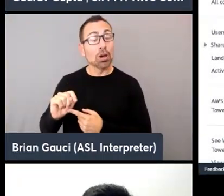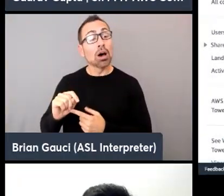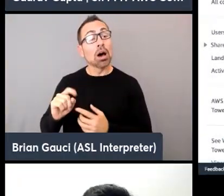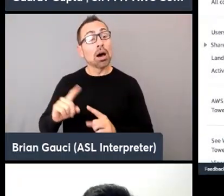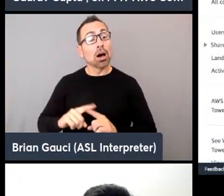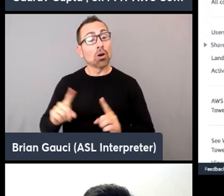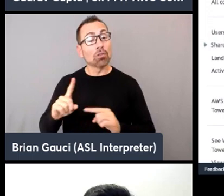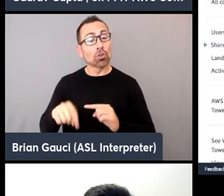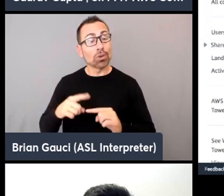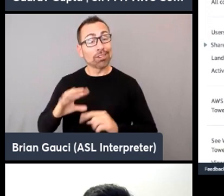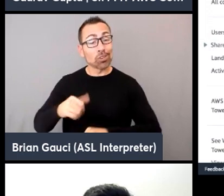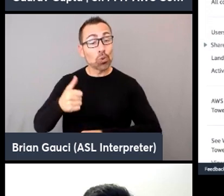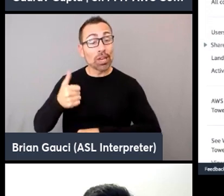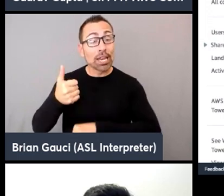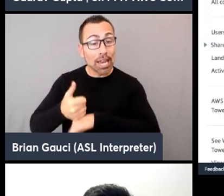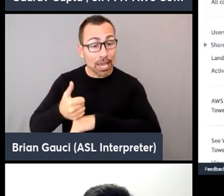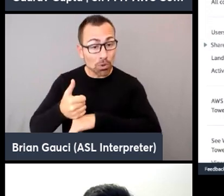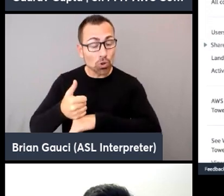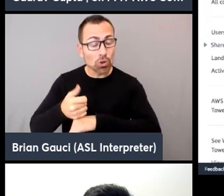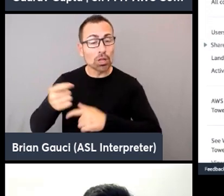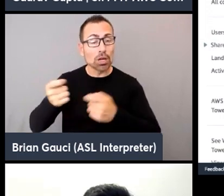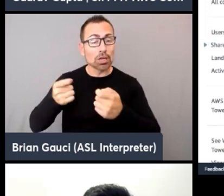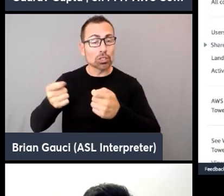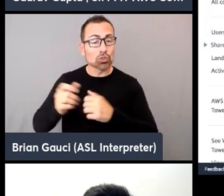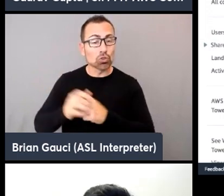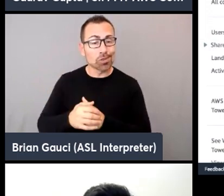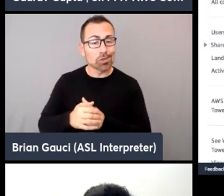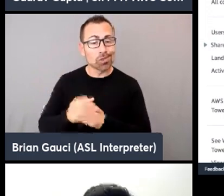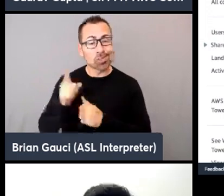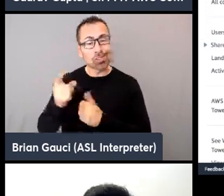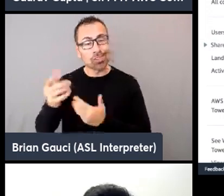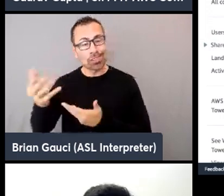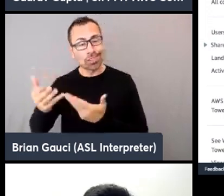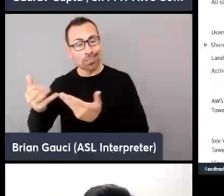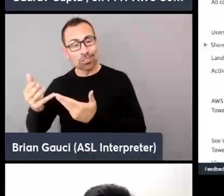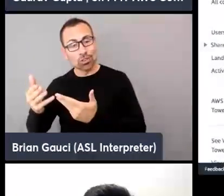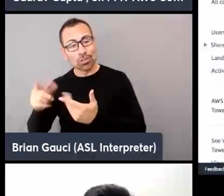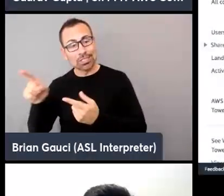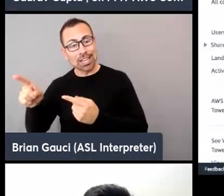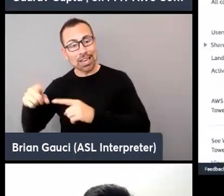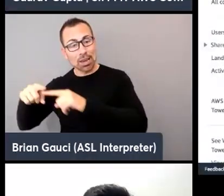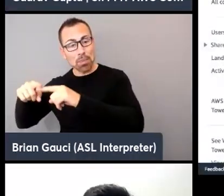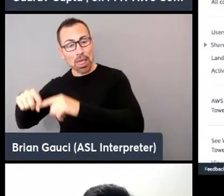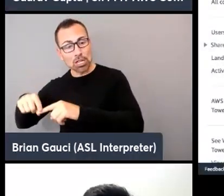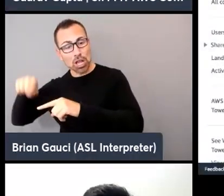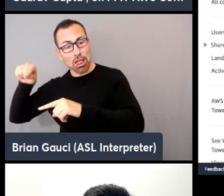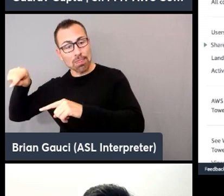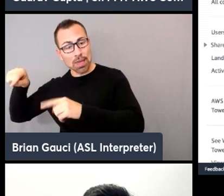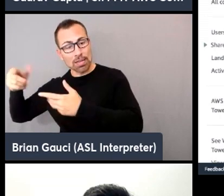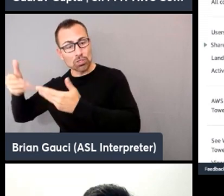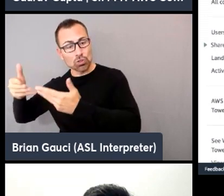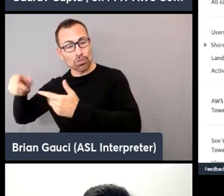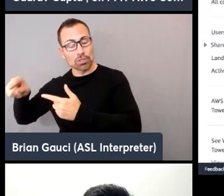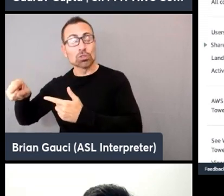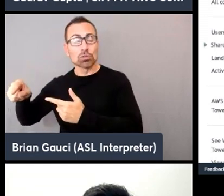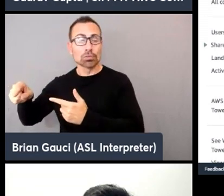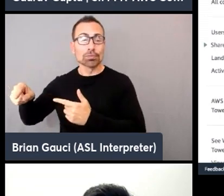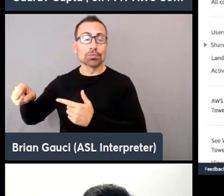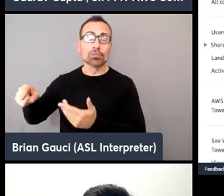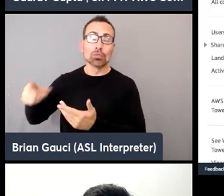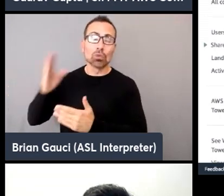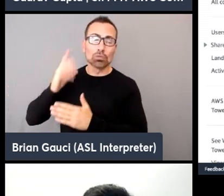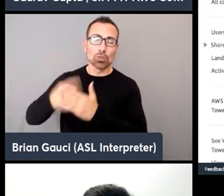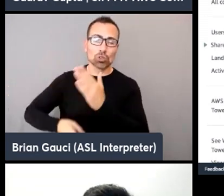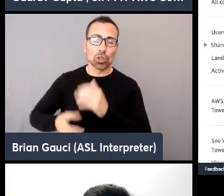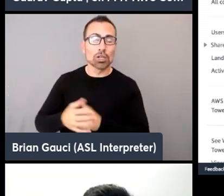enable a control, the underlying service that the control is based off of is charged, right? So for example,